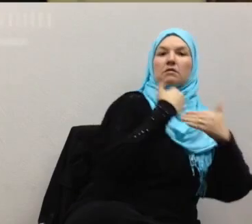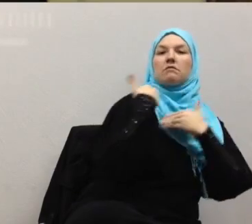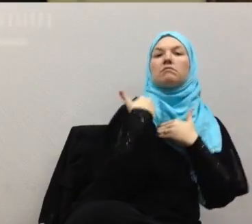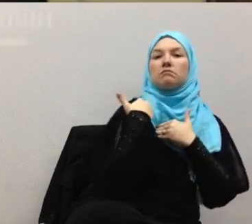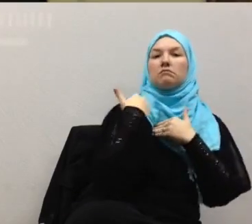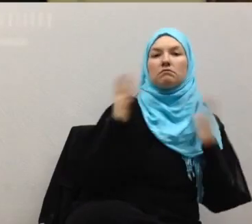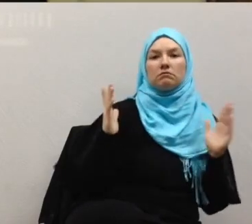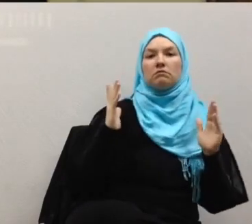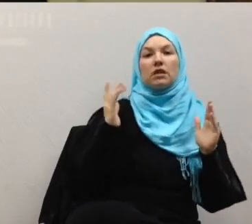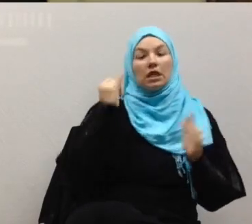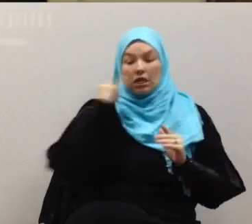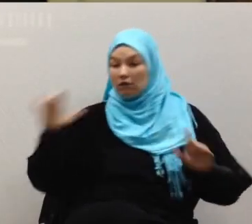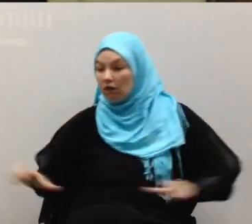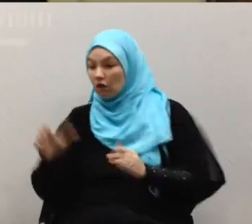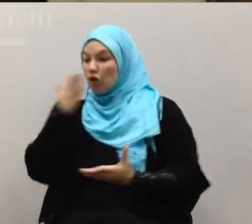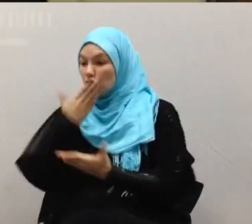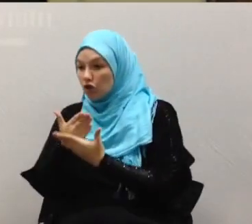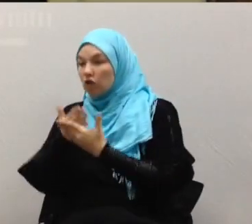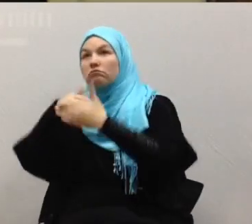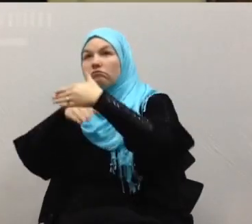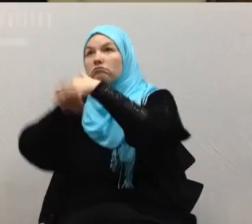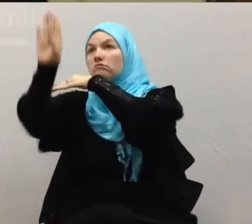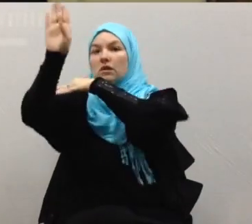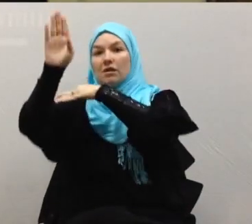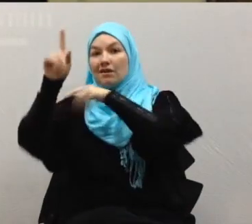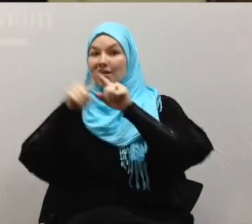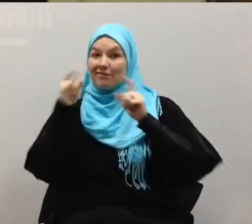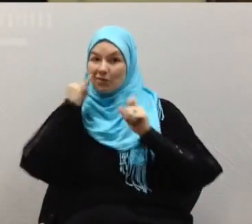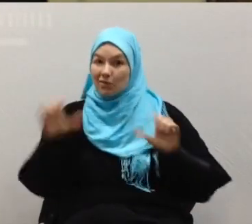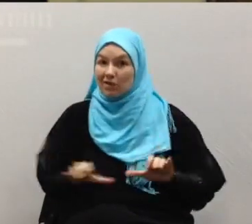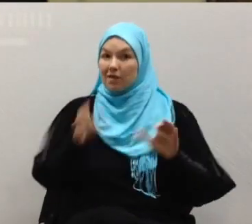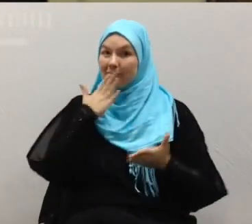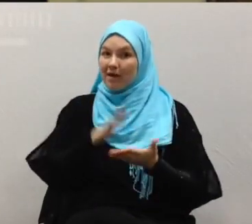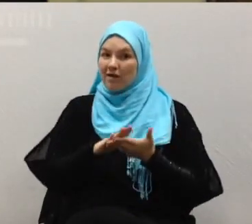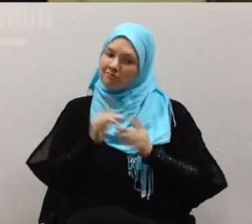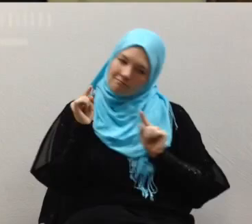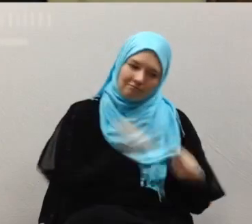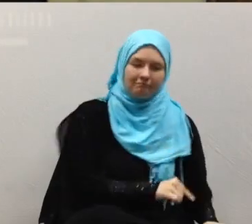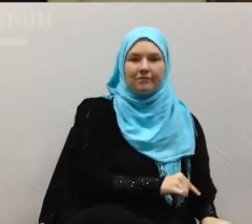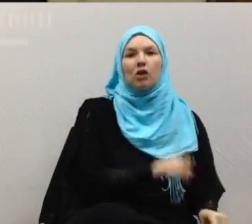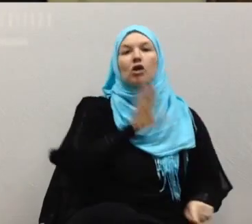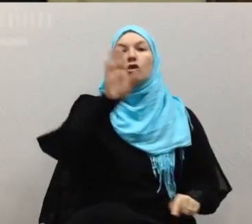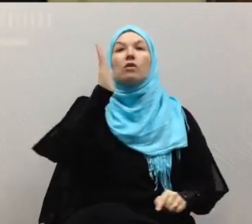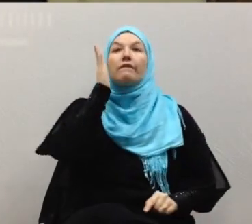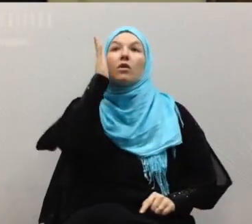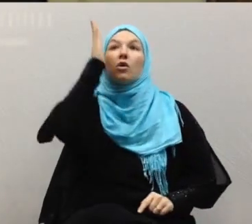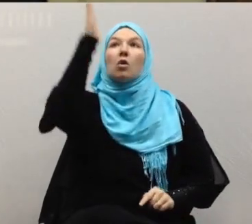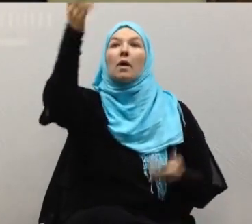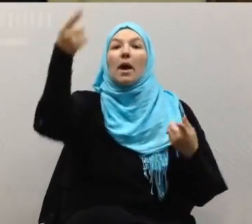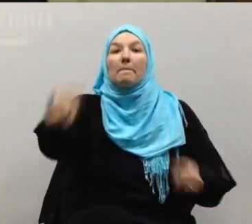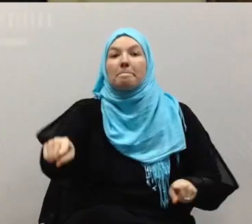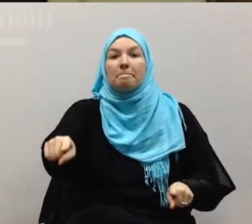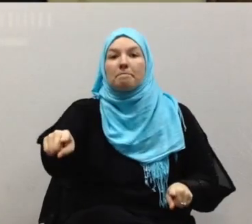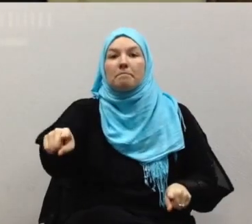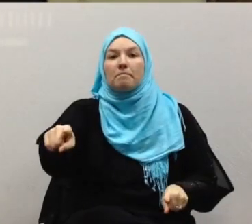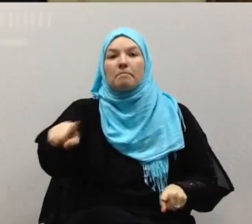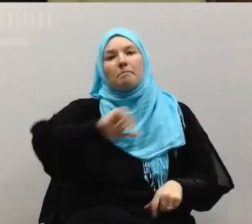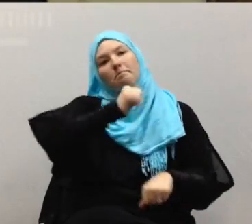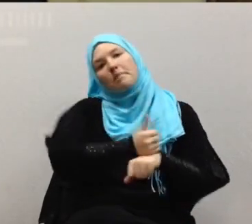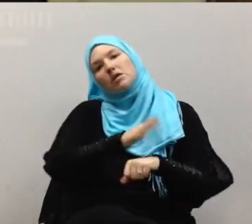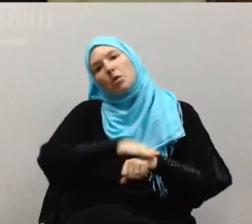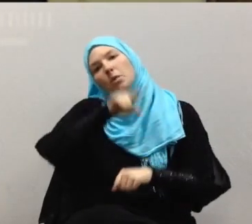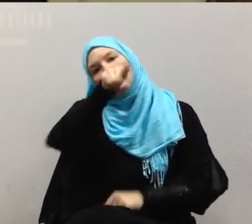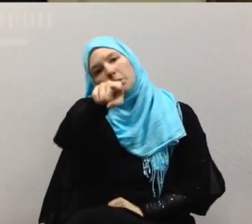paradise and between you and hellfire. Your fate is hinged only on your reason, not on